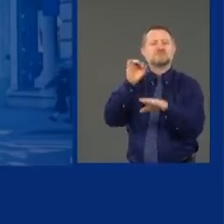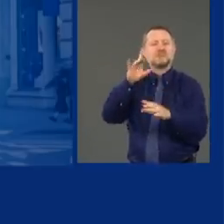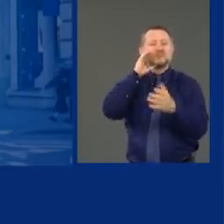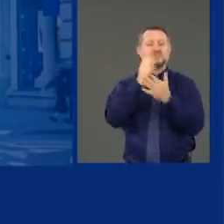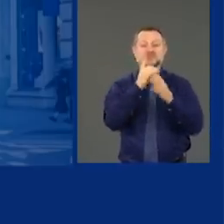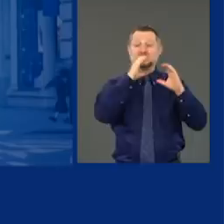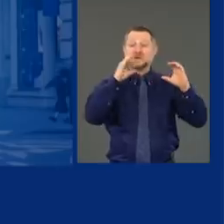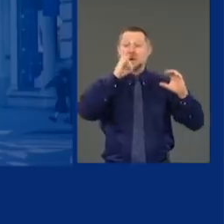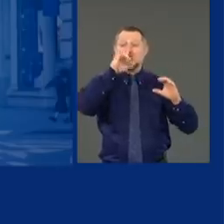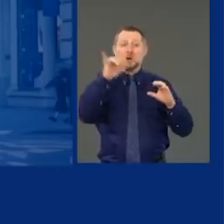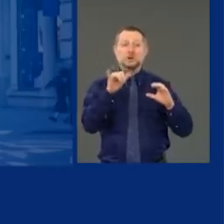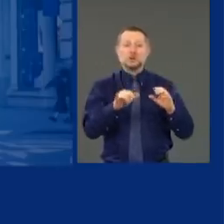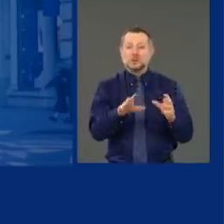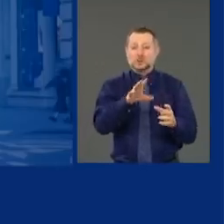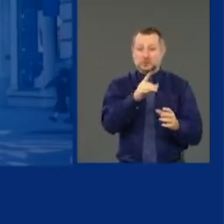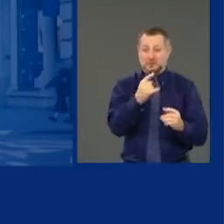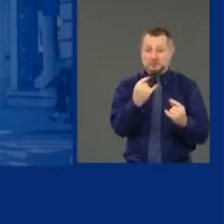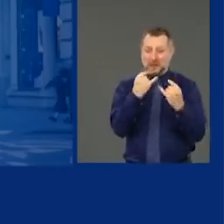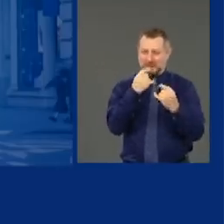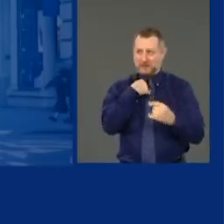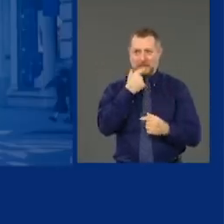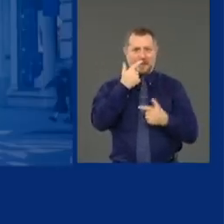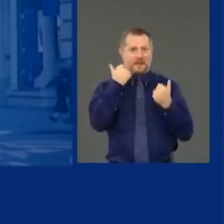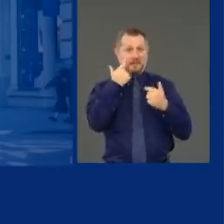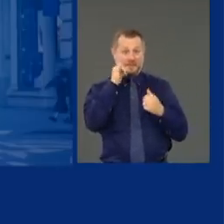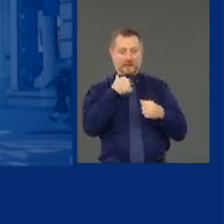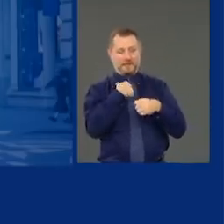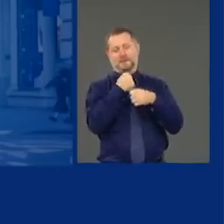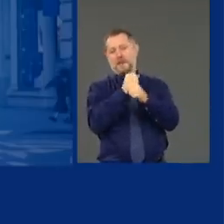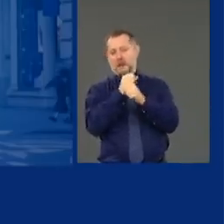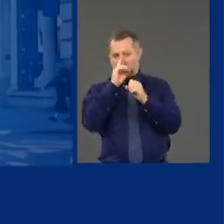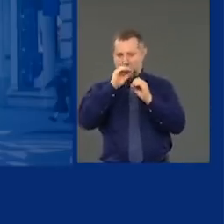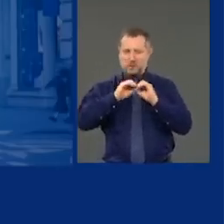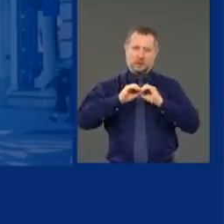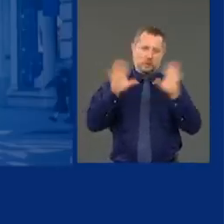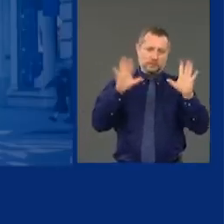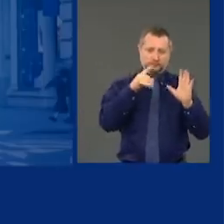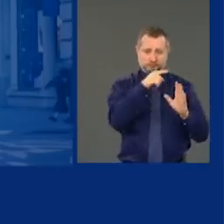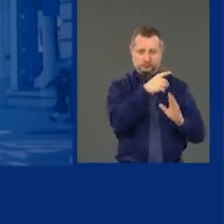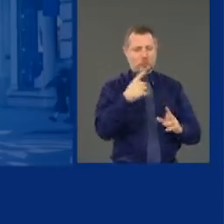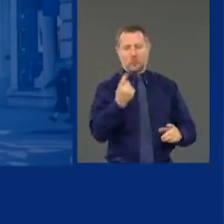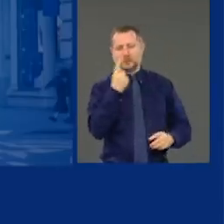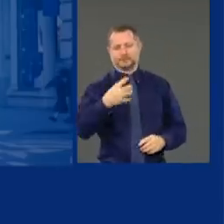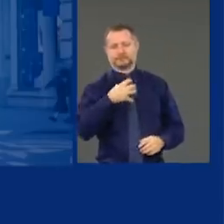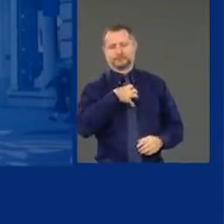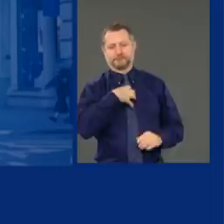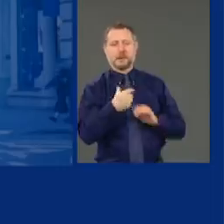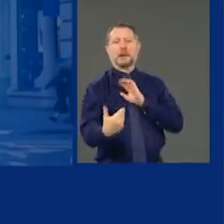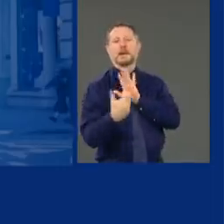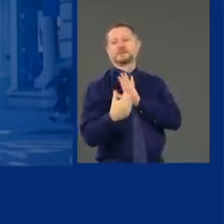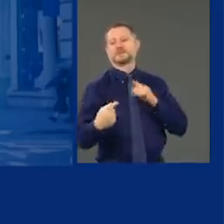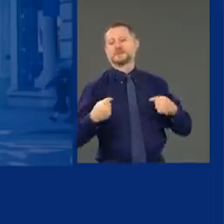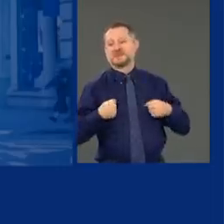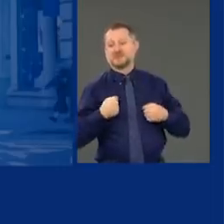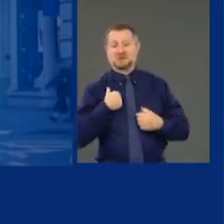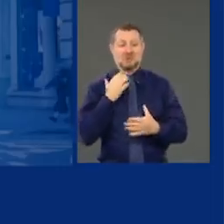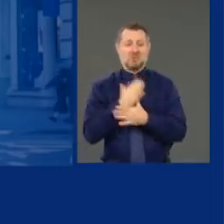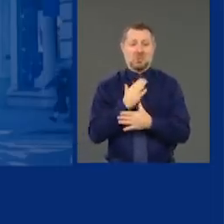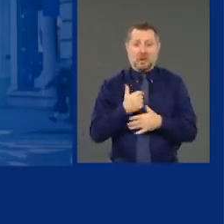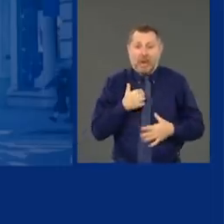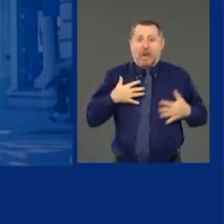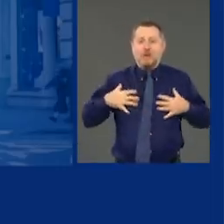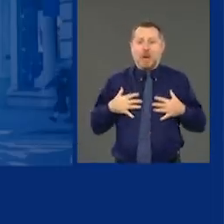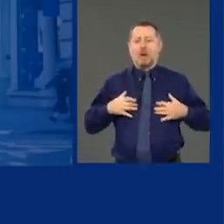for. But people mocked me for a lot of things, and it doesn't bother me because I like it. The